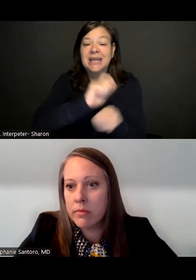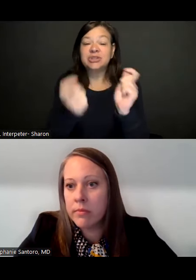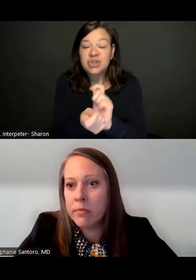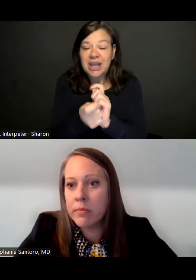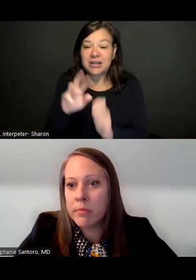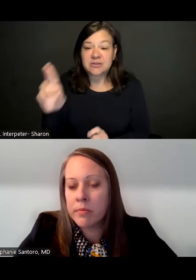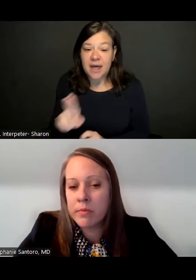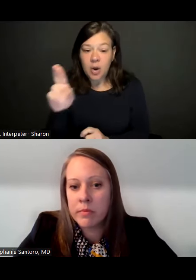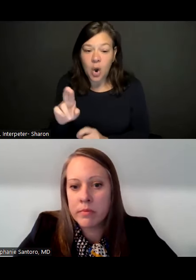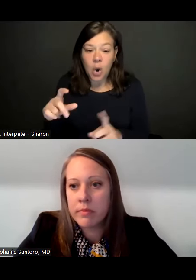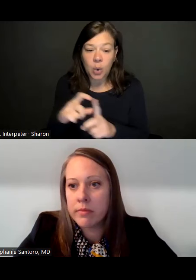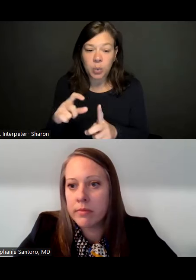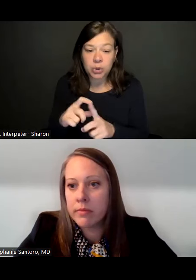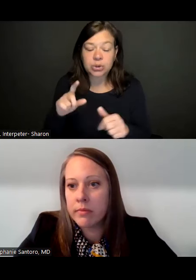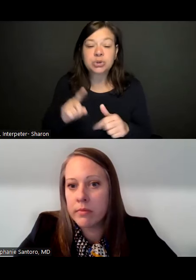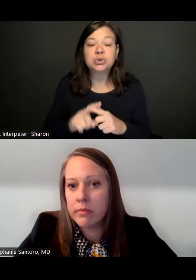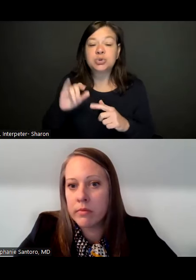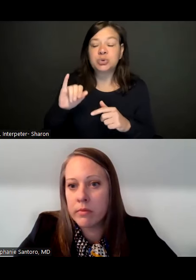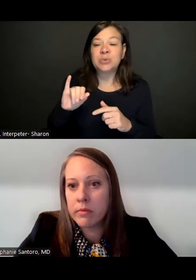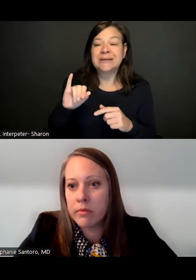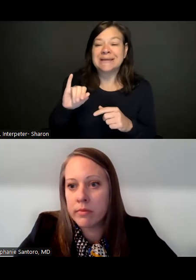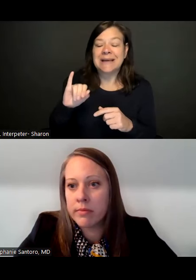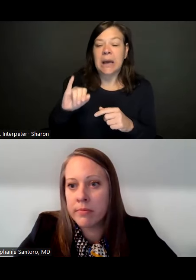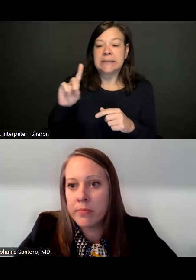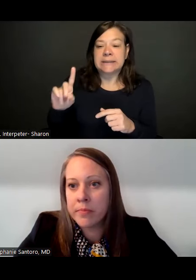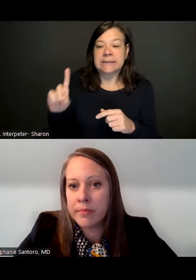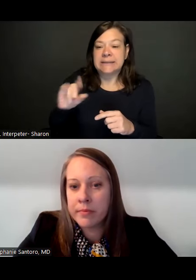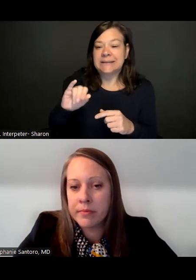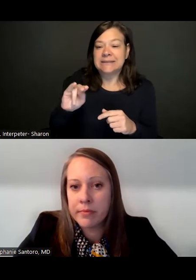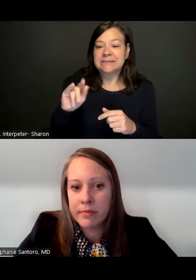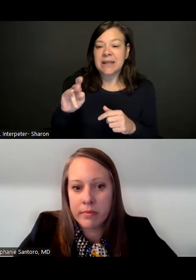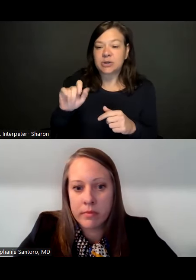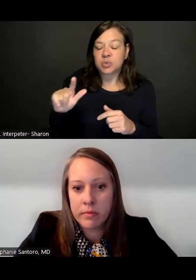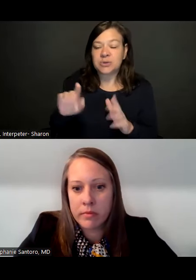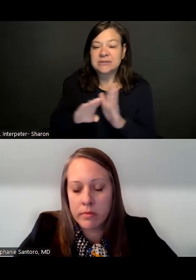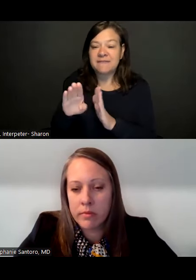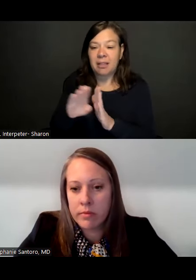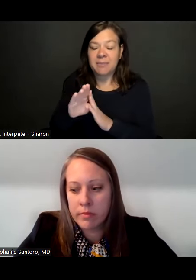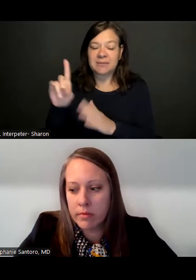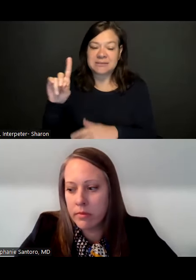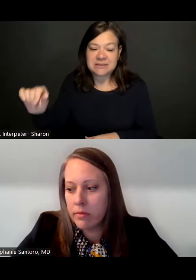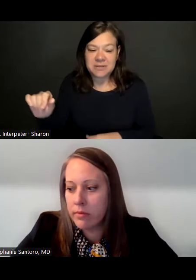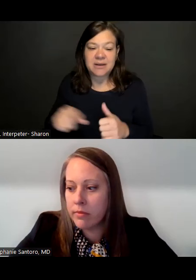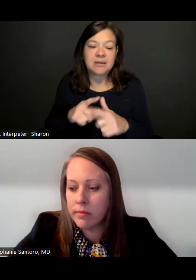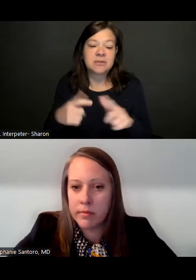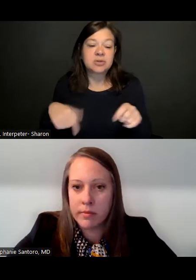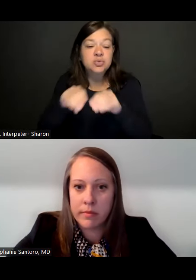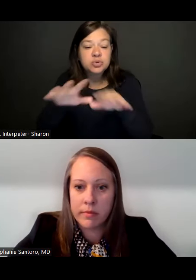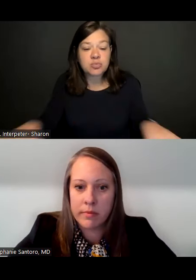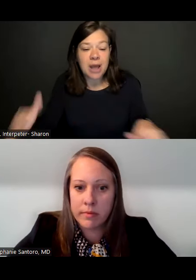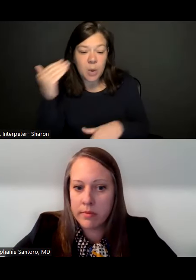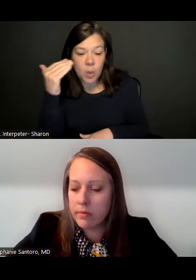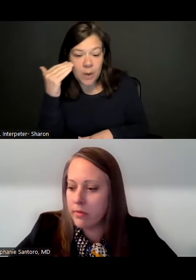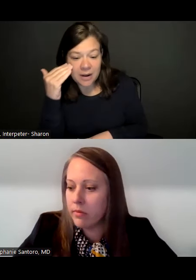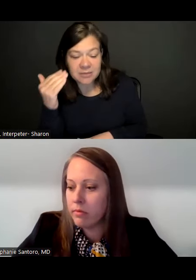term to intellectual developmental disability. It's for the awareness as well. And